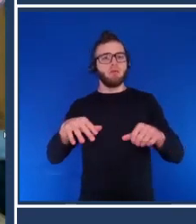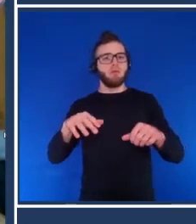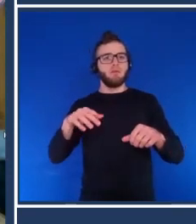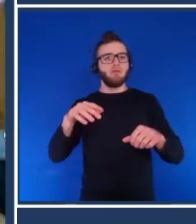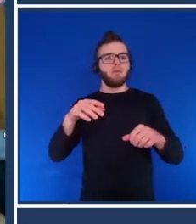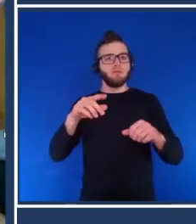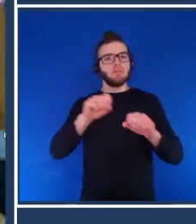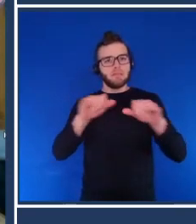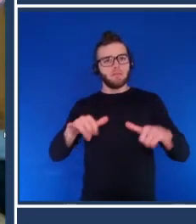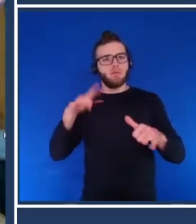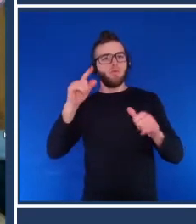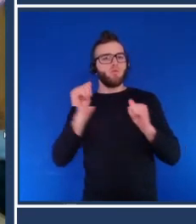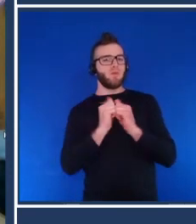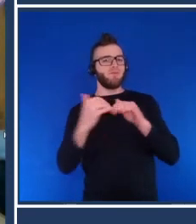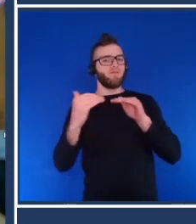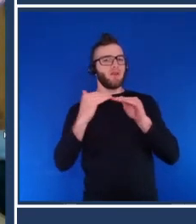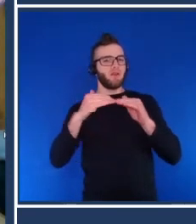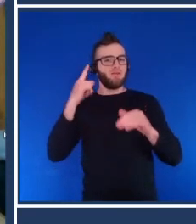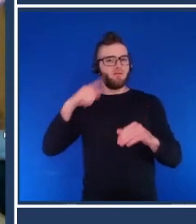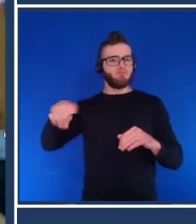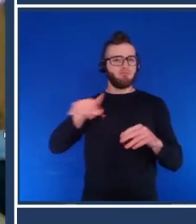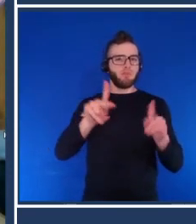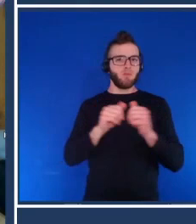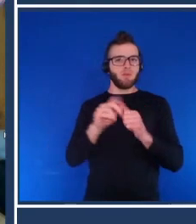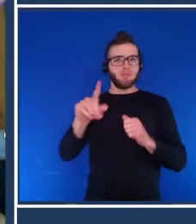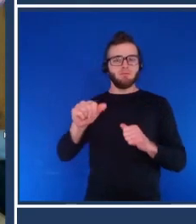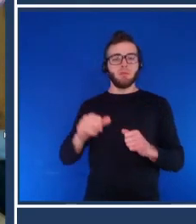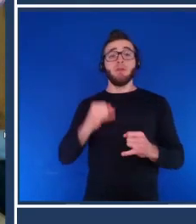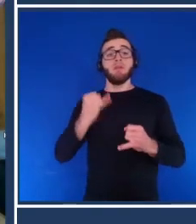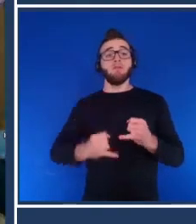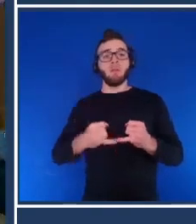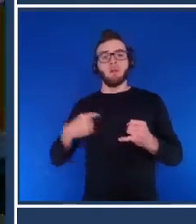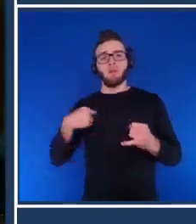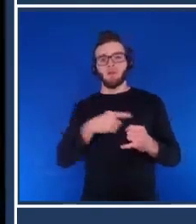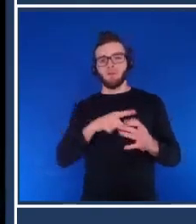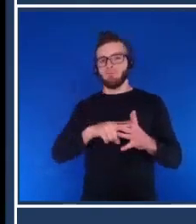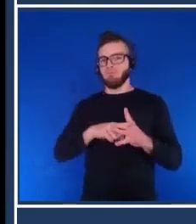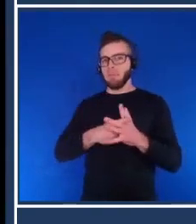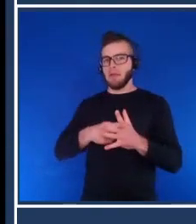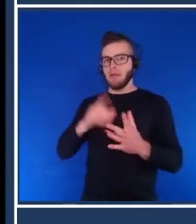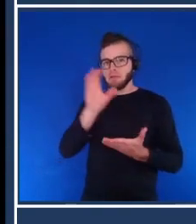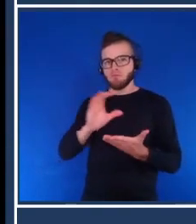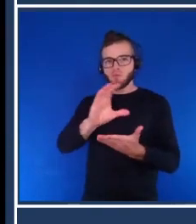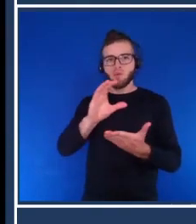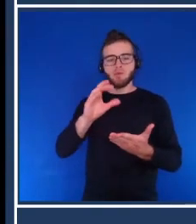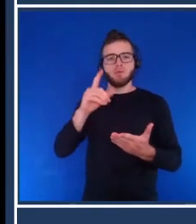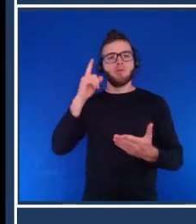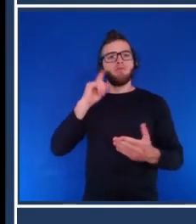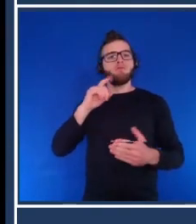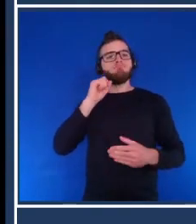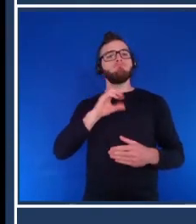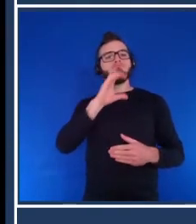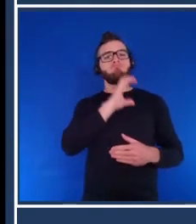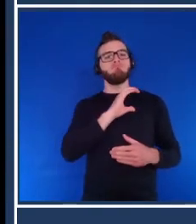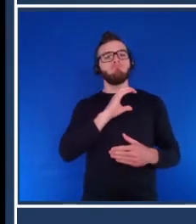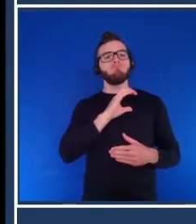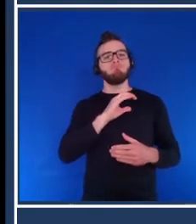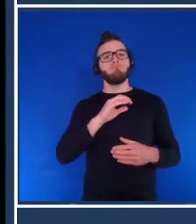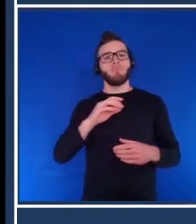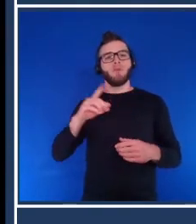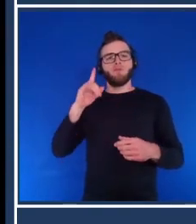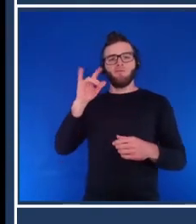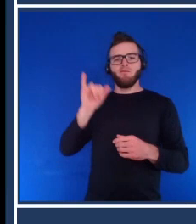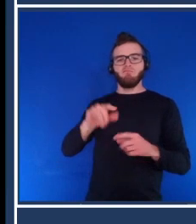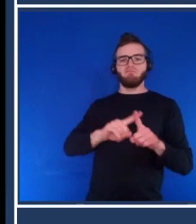disabilities. Finally, we're beginning an exploration of the extent to which older adults are represented in many commonly used AI training data